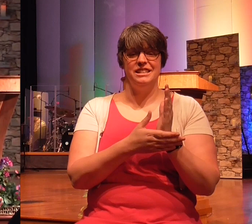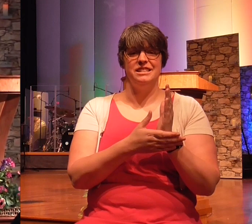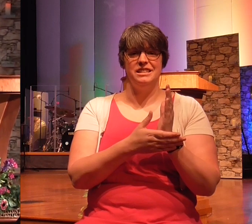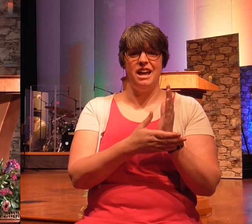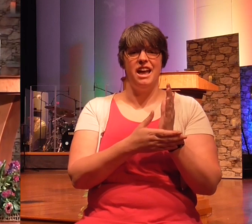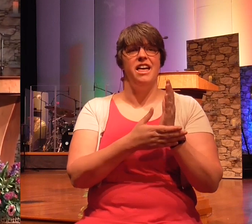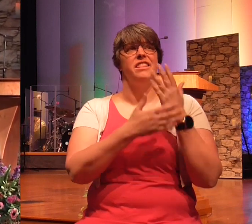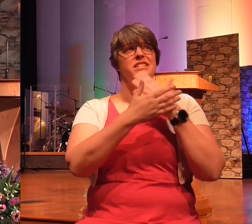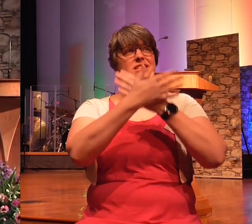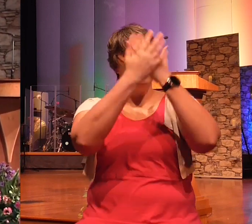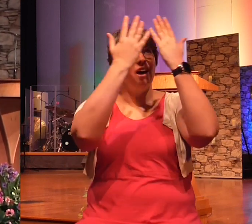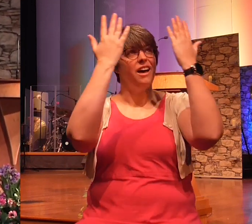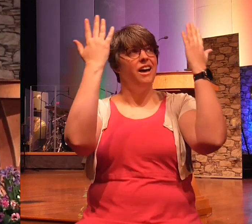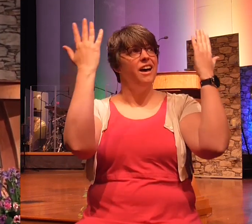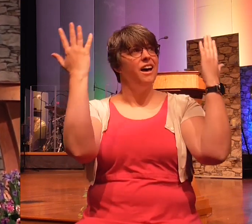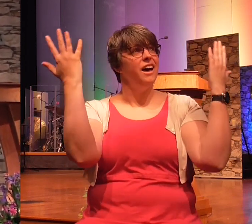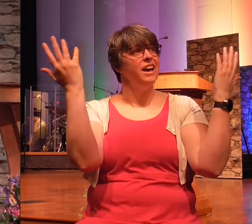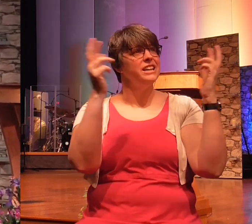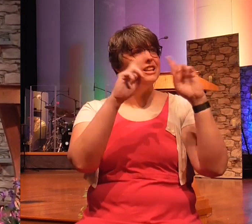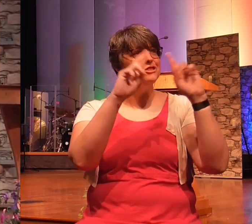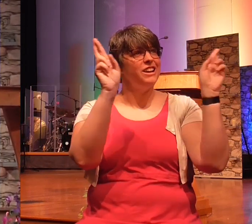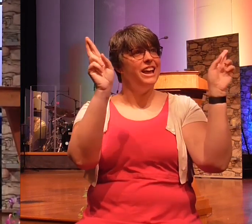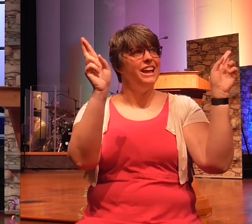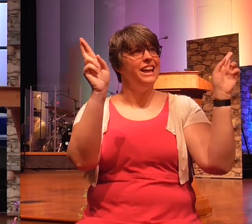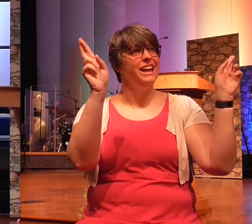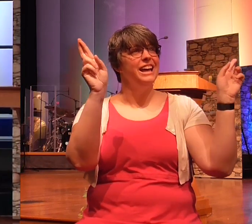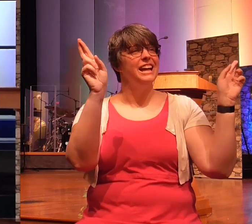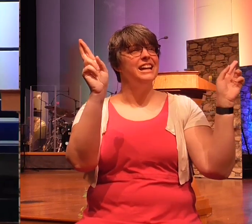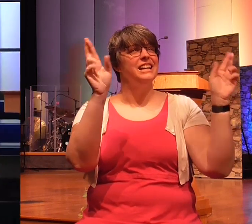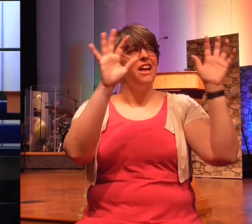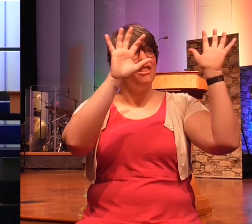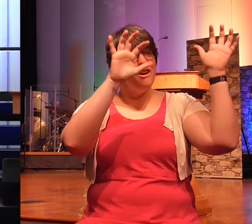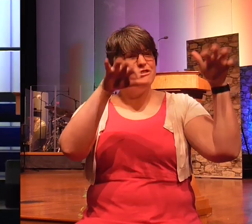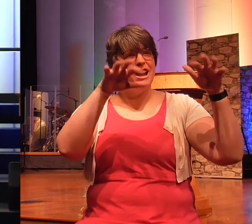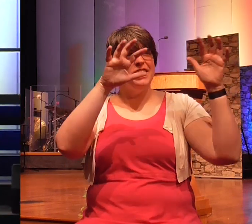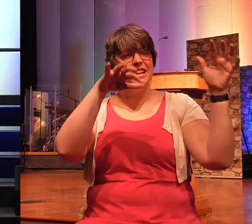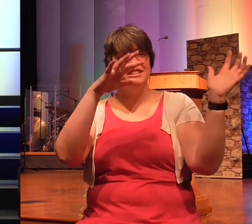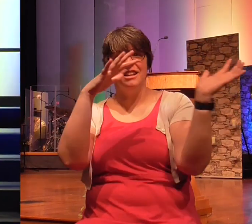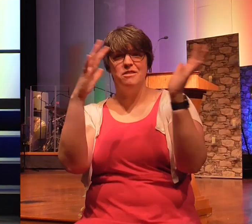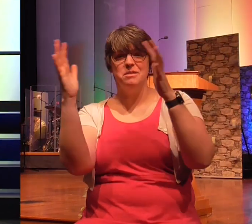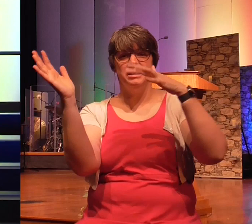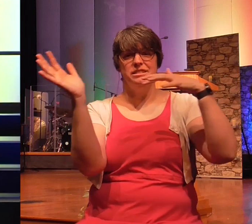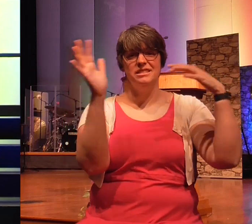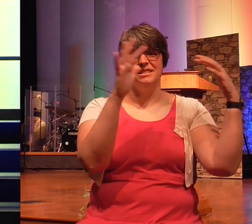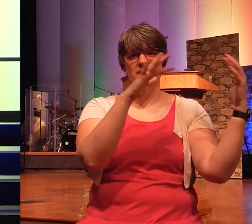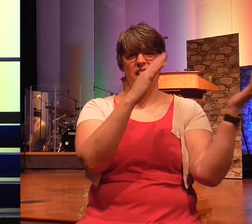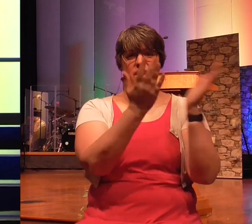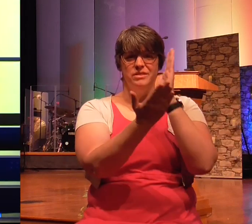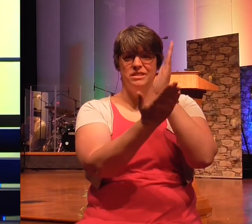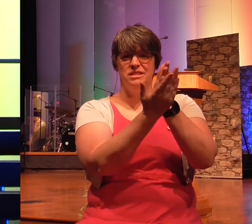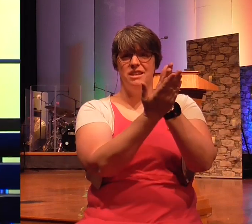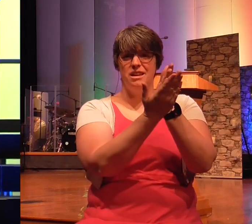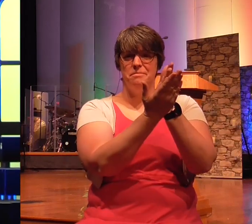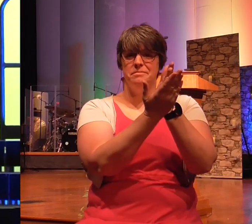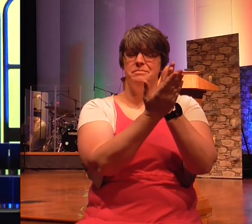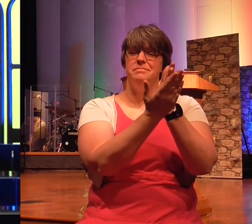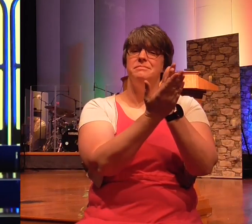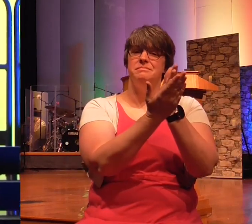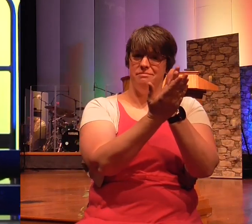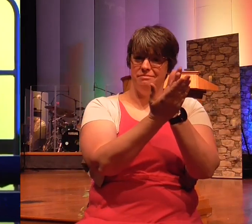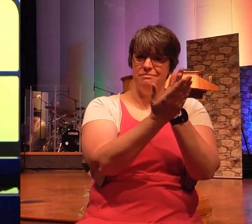Well, the sky is finally open. The rain and wind stop